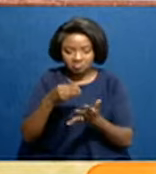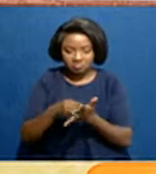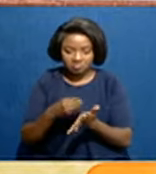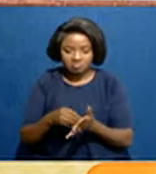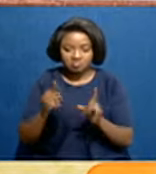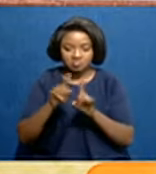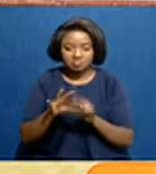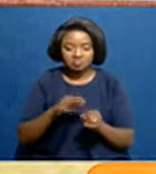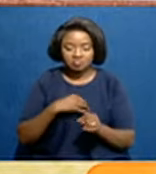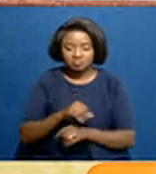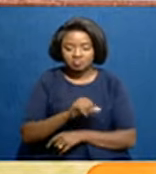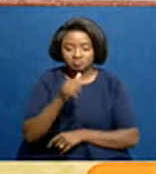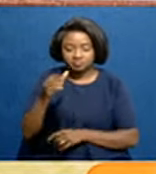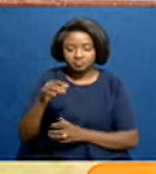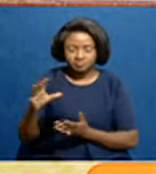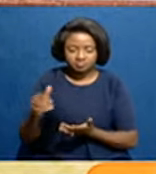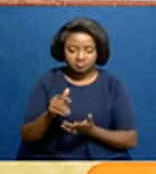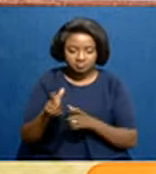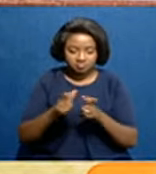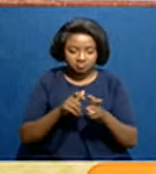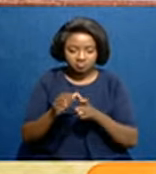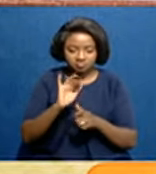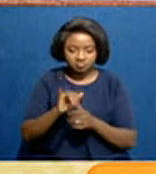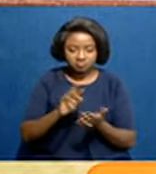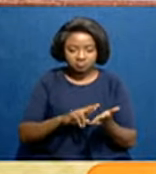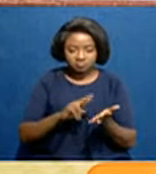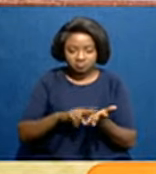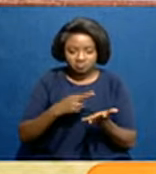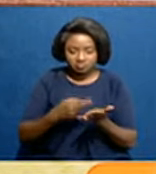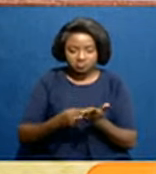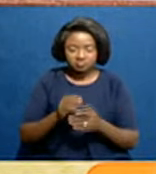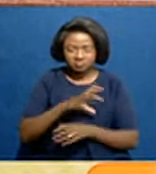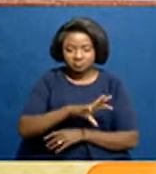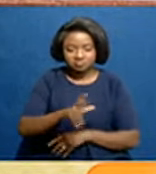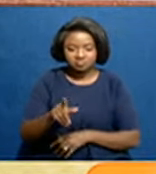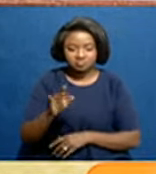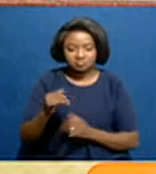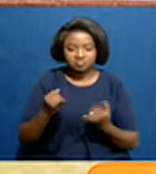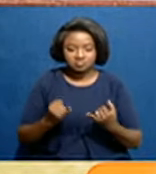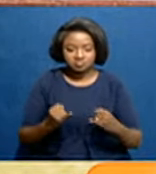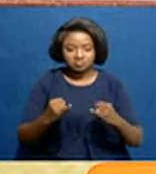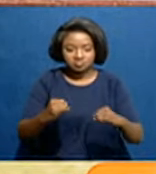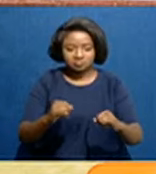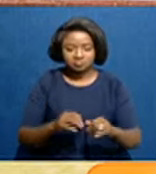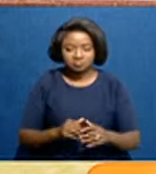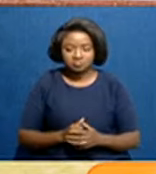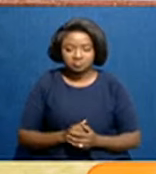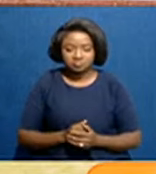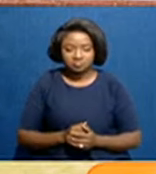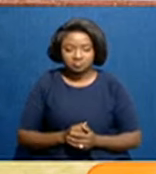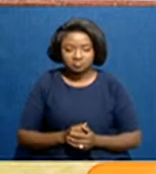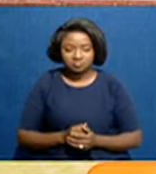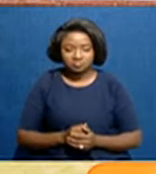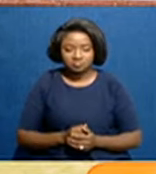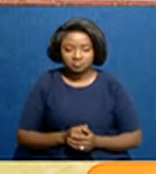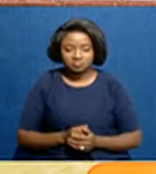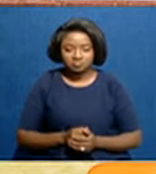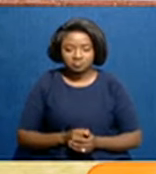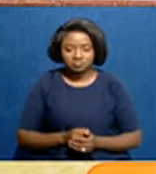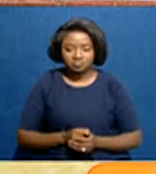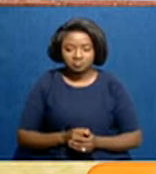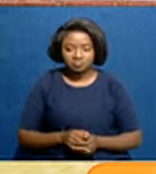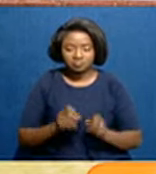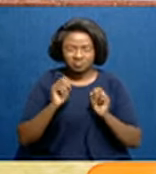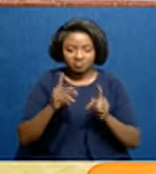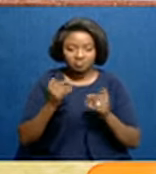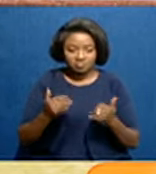those resources. So counties are one of the implementing agents. So there is absolutely no conflict whatsoever with the counties. Okay, yeah. Moving